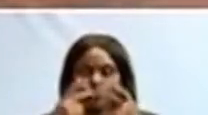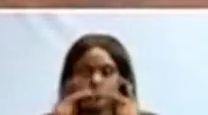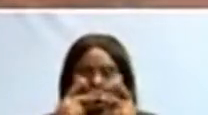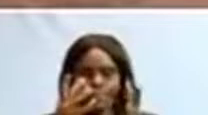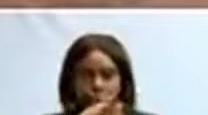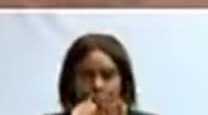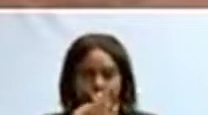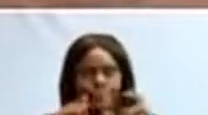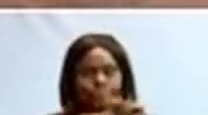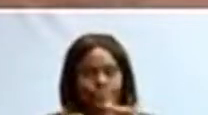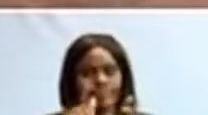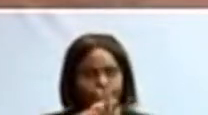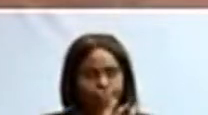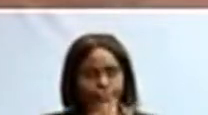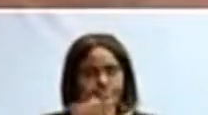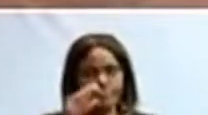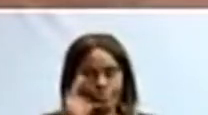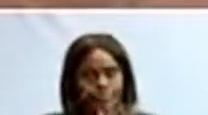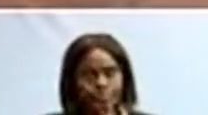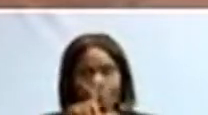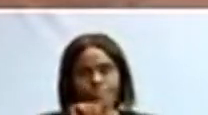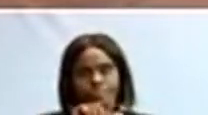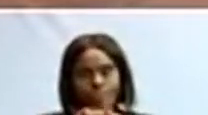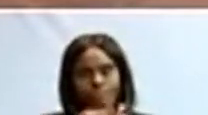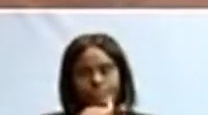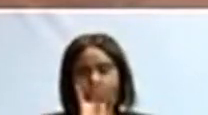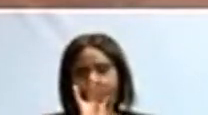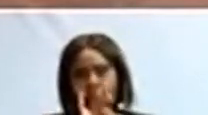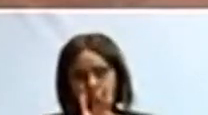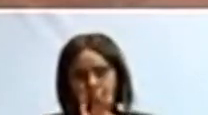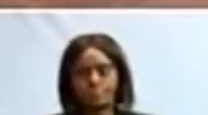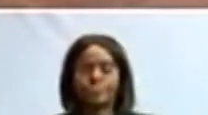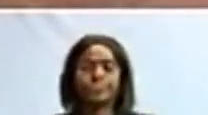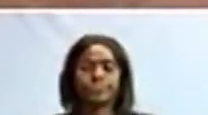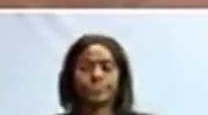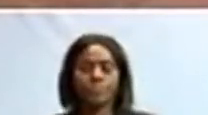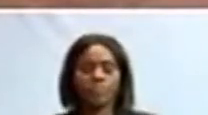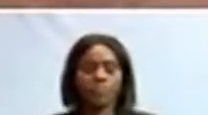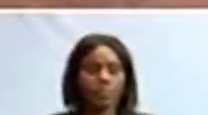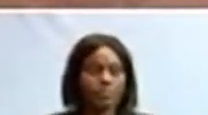Finance Management Act of 2018.